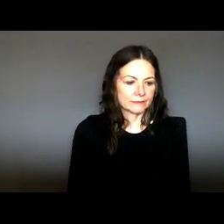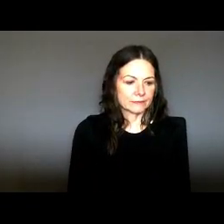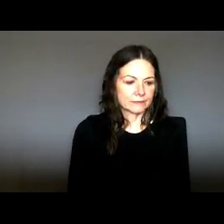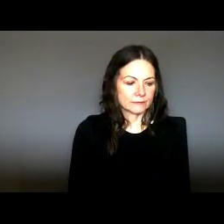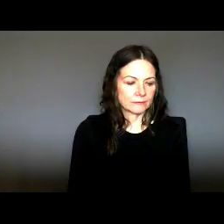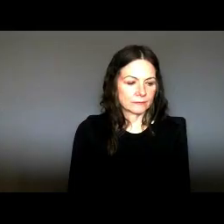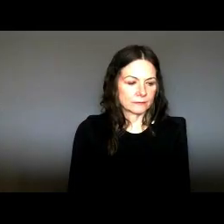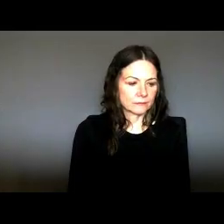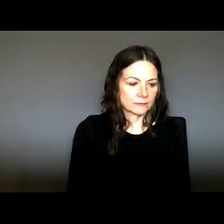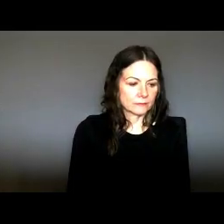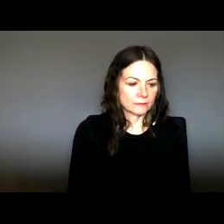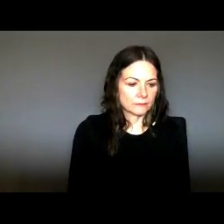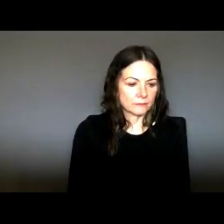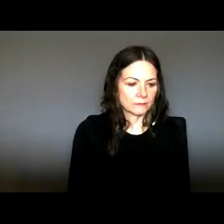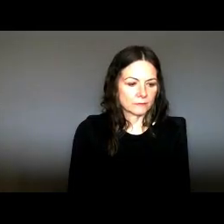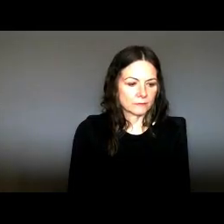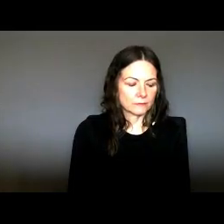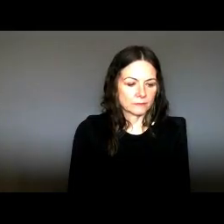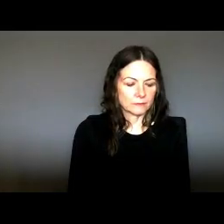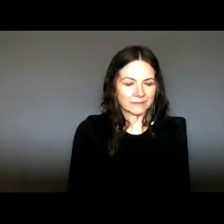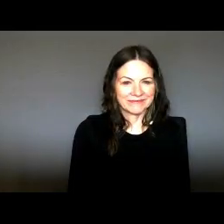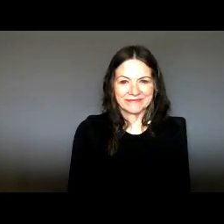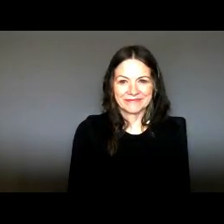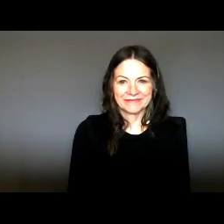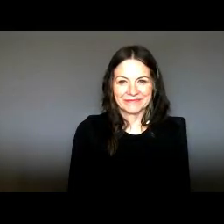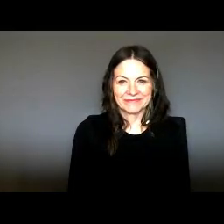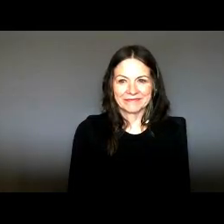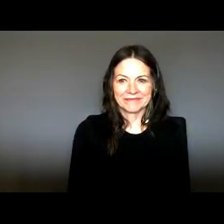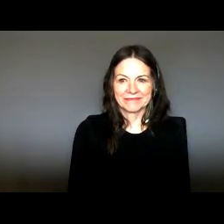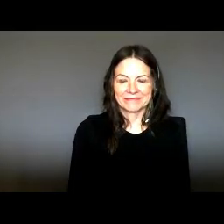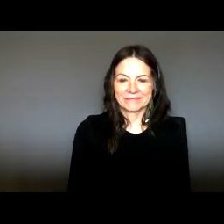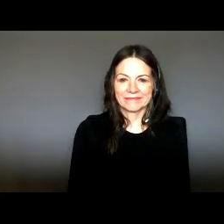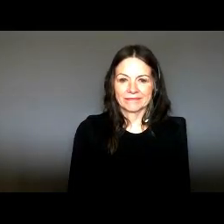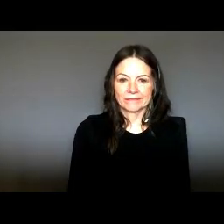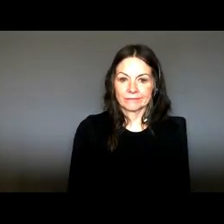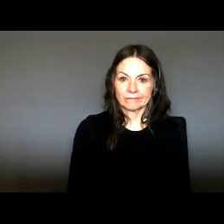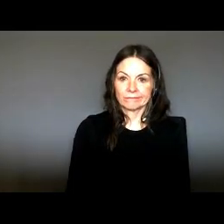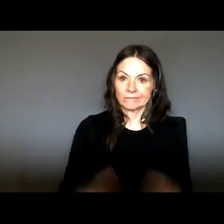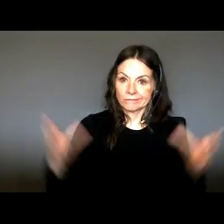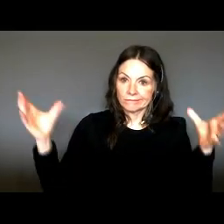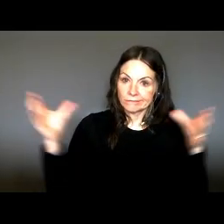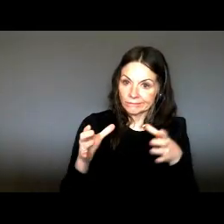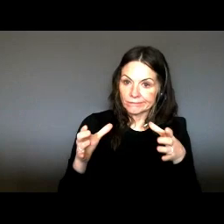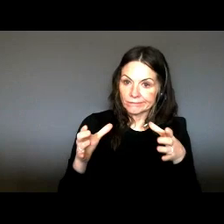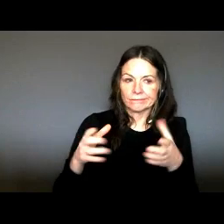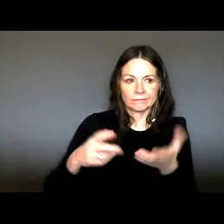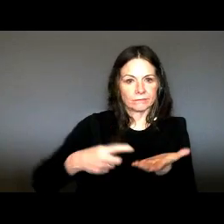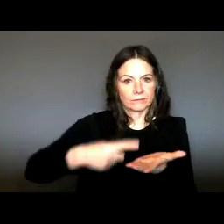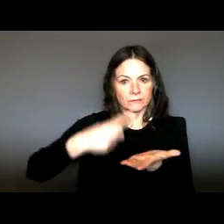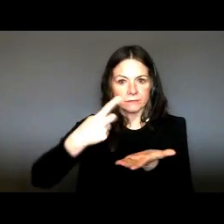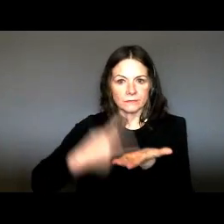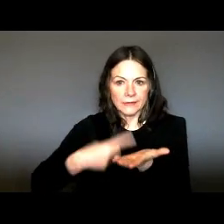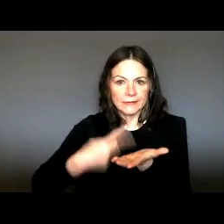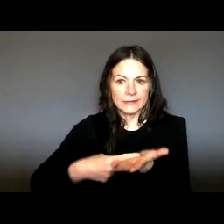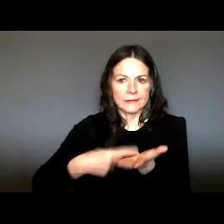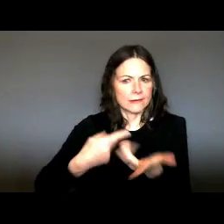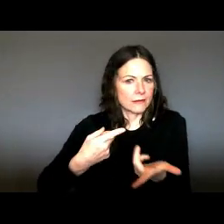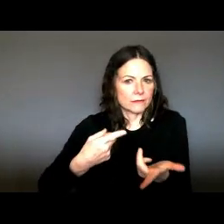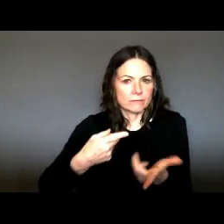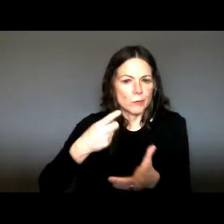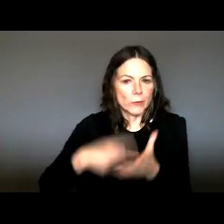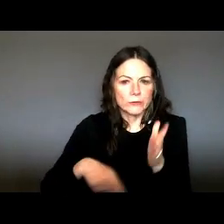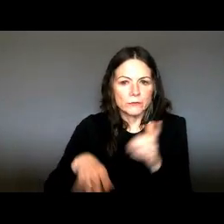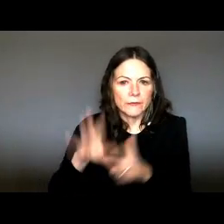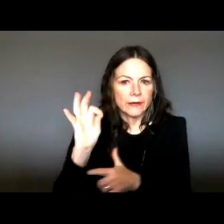group debrief, so you can share your experience using the Benefits Wayfinder starting